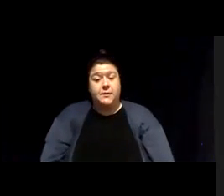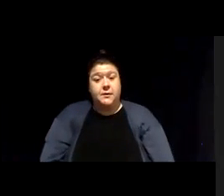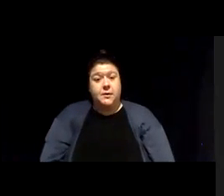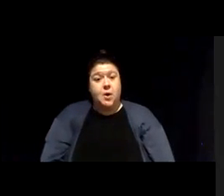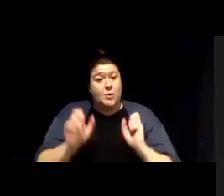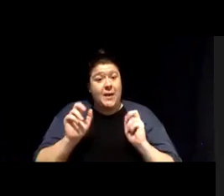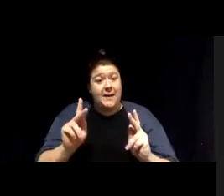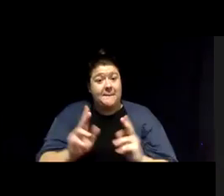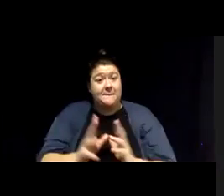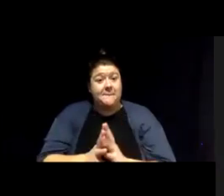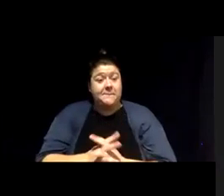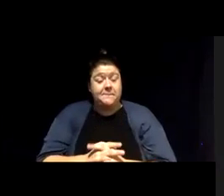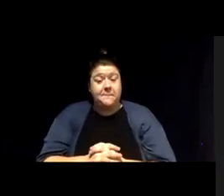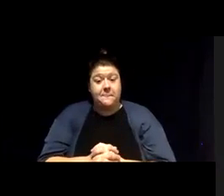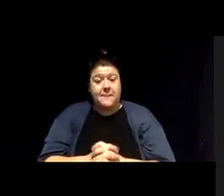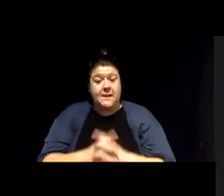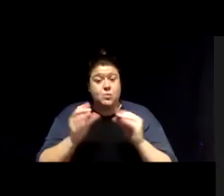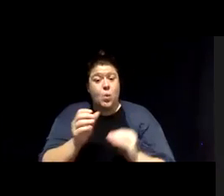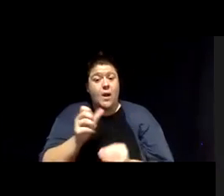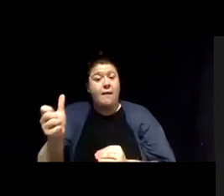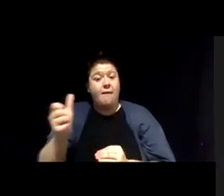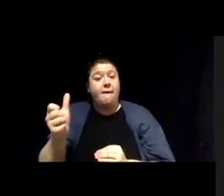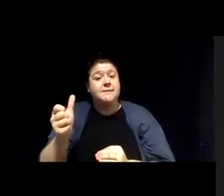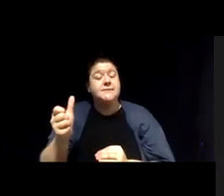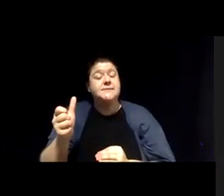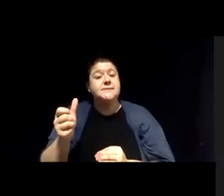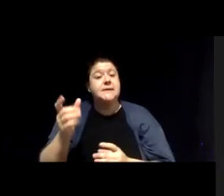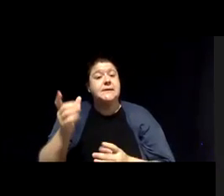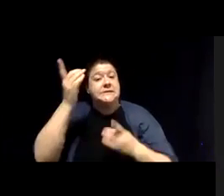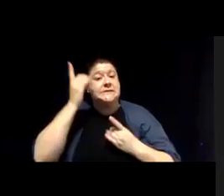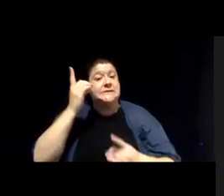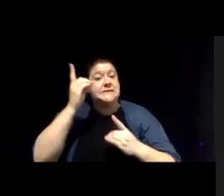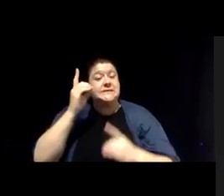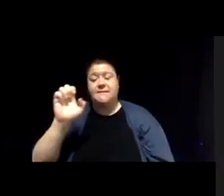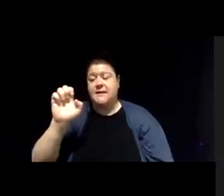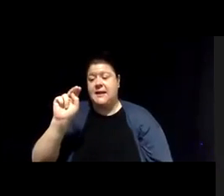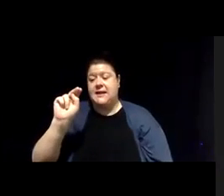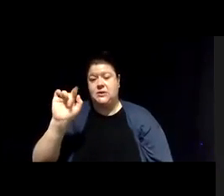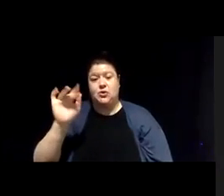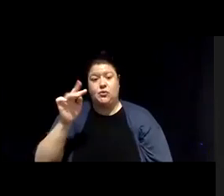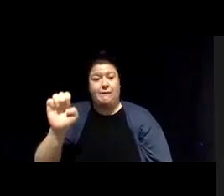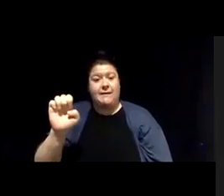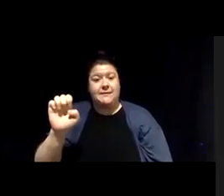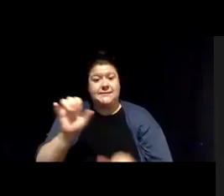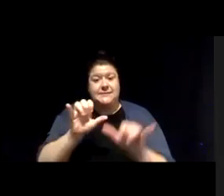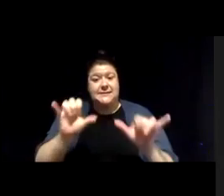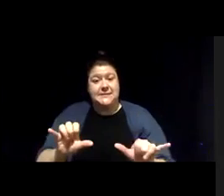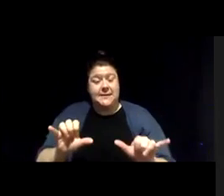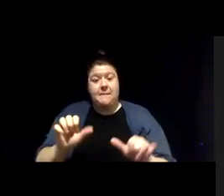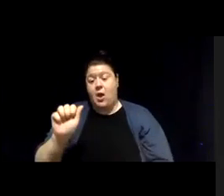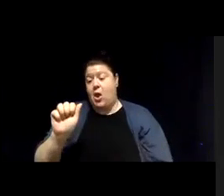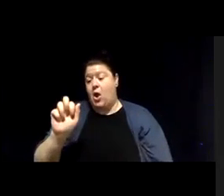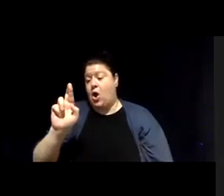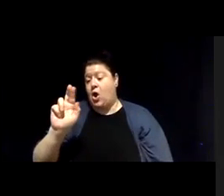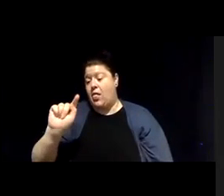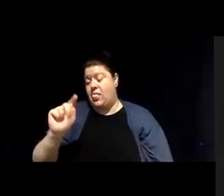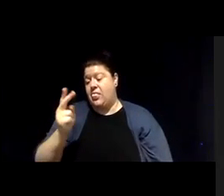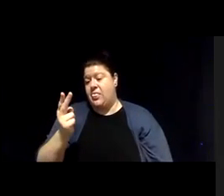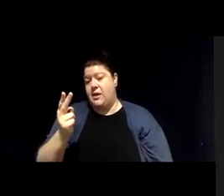Okay, so what else is a condition of the endocrine system? Pancreatic